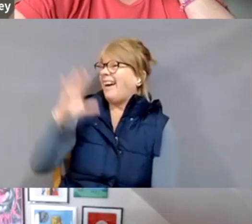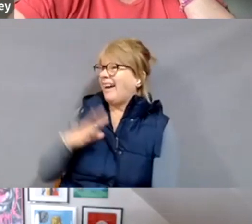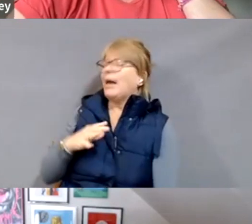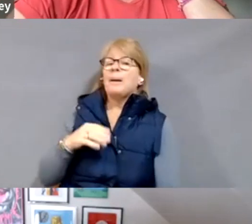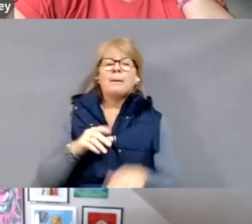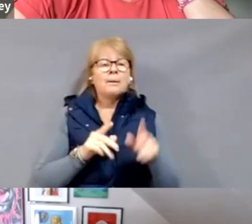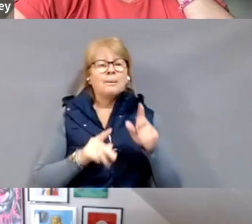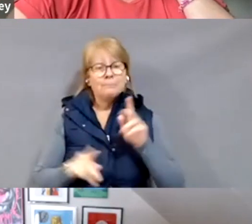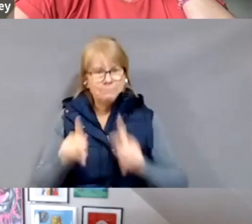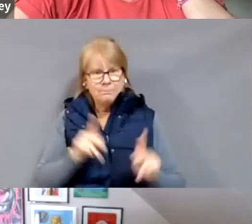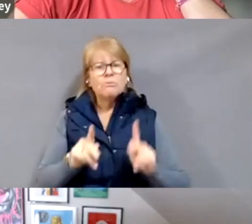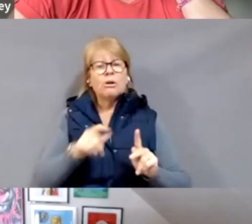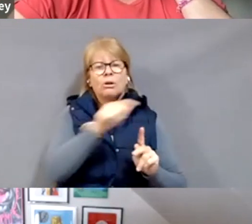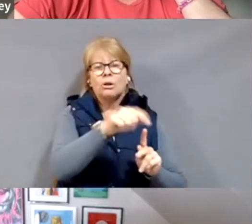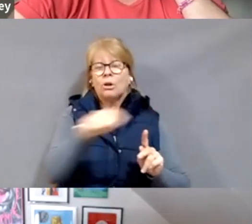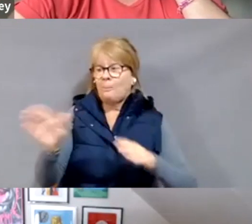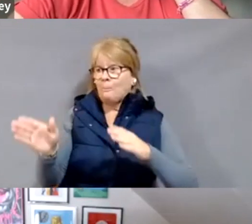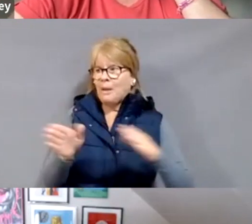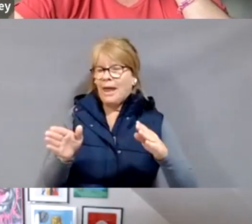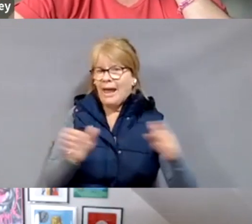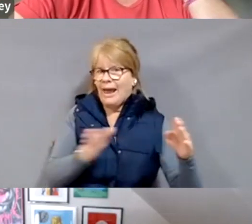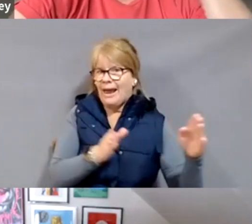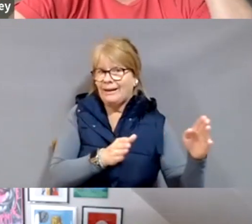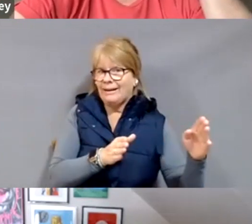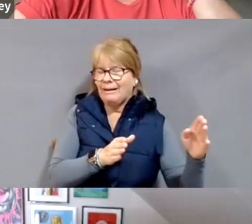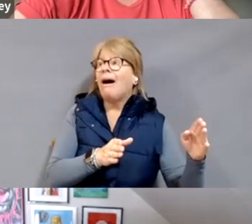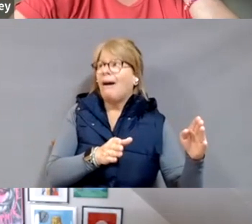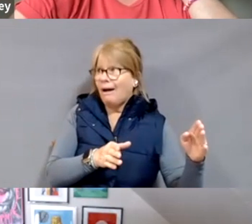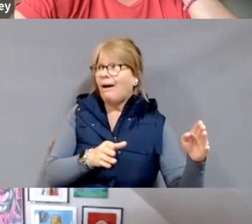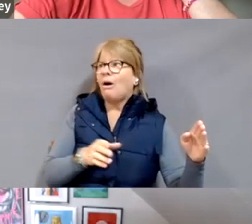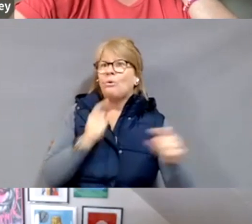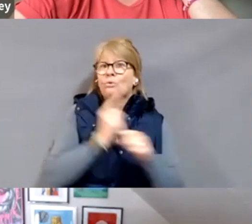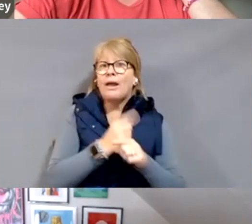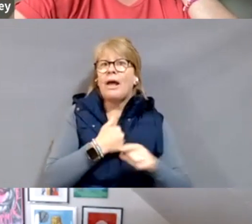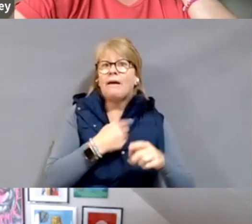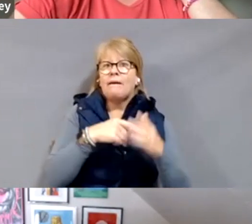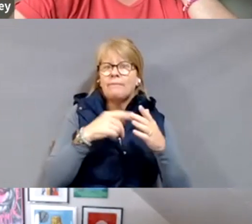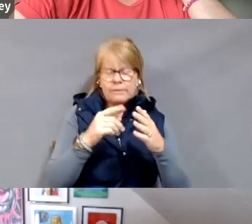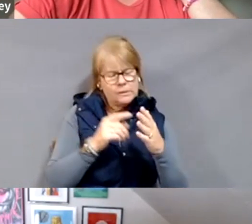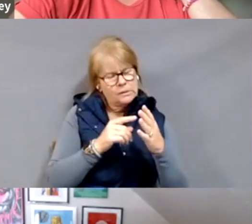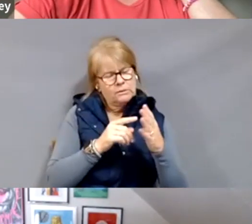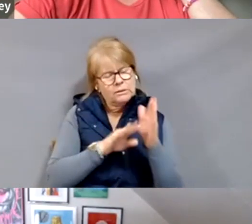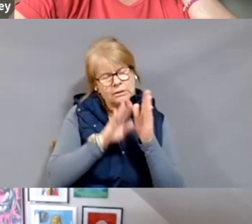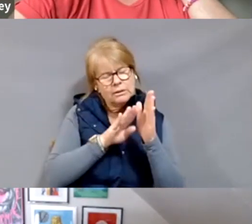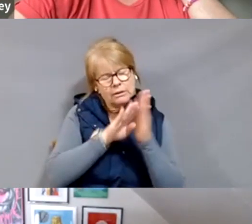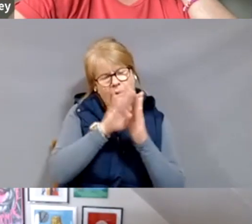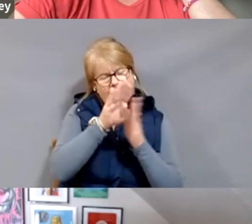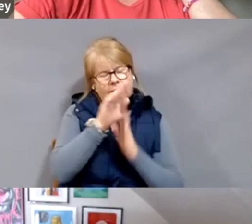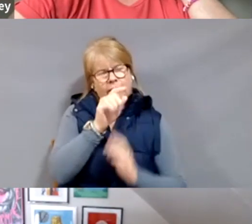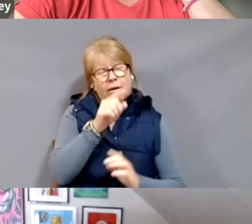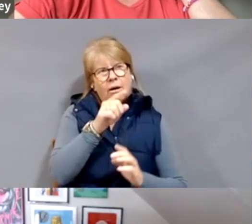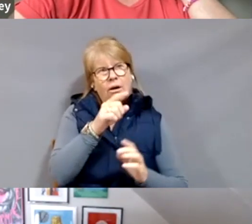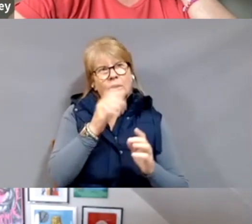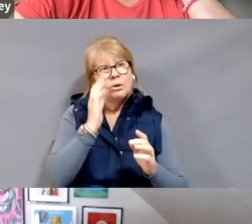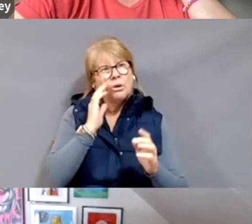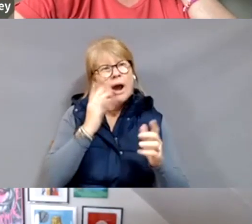plan for you in their seasons. They start to program show. They go, oh, what could we should do? I want to